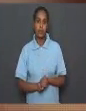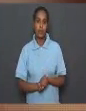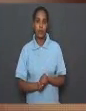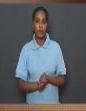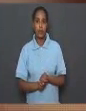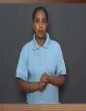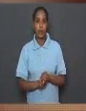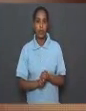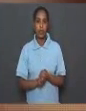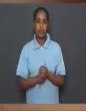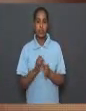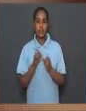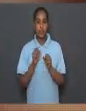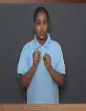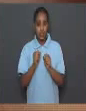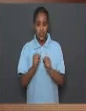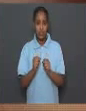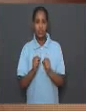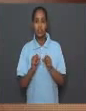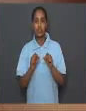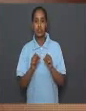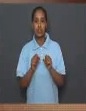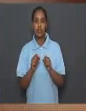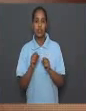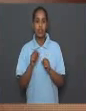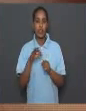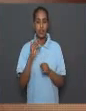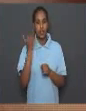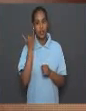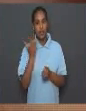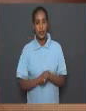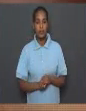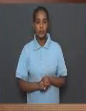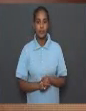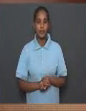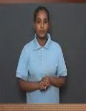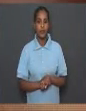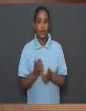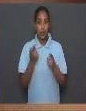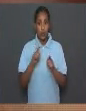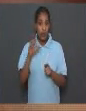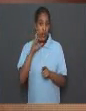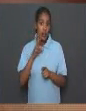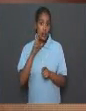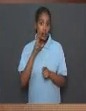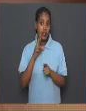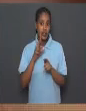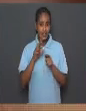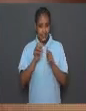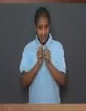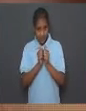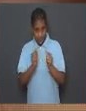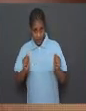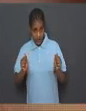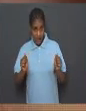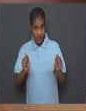Picture the rope being shaken strongly, and you will get the idea. When rubber is stretched,